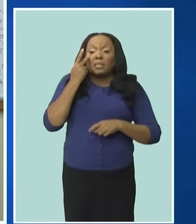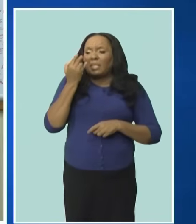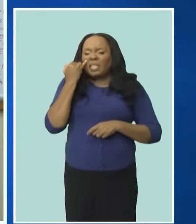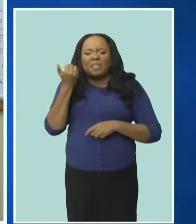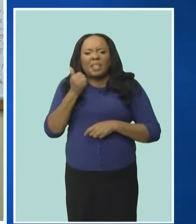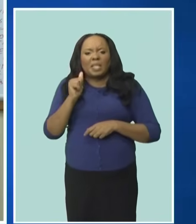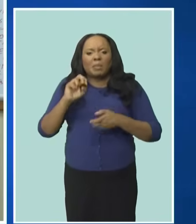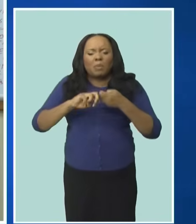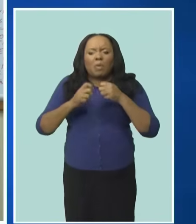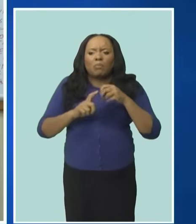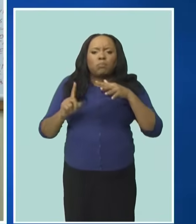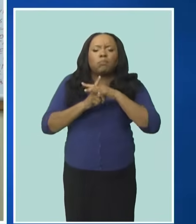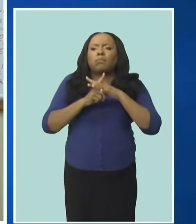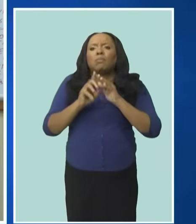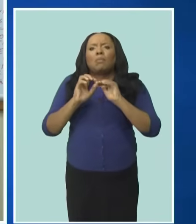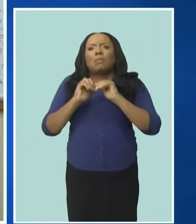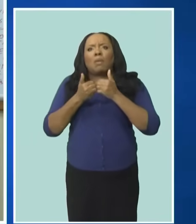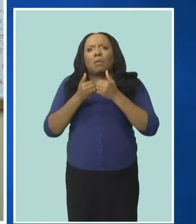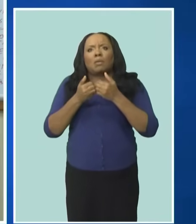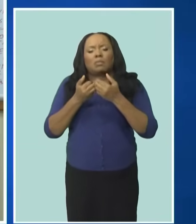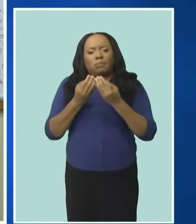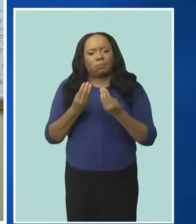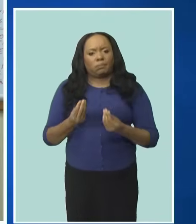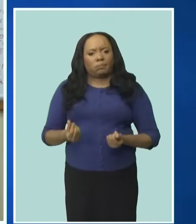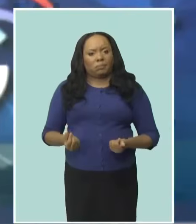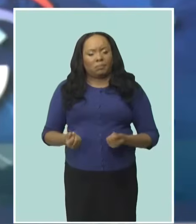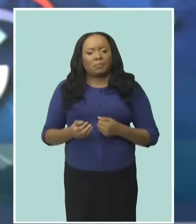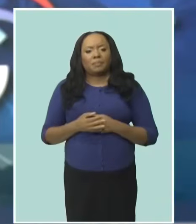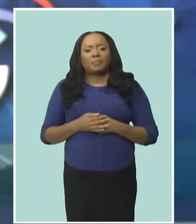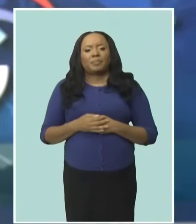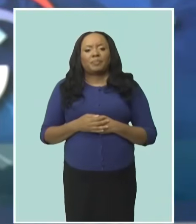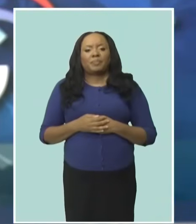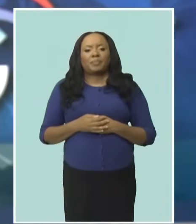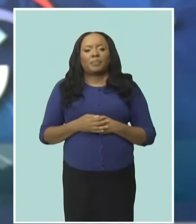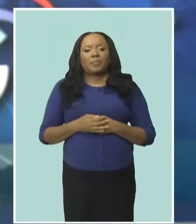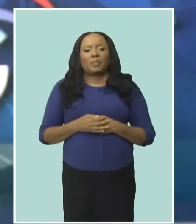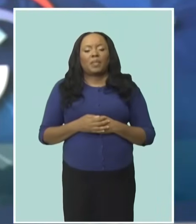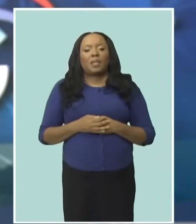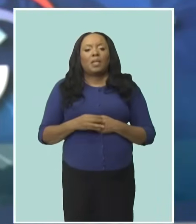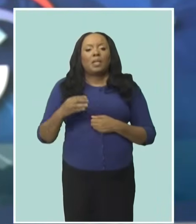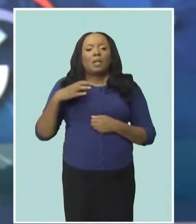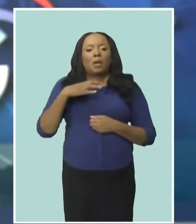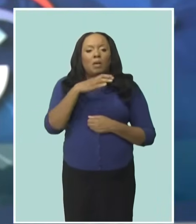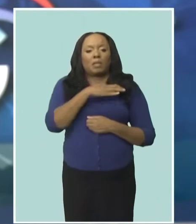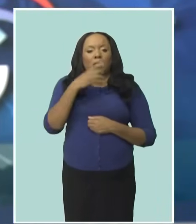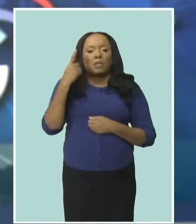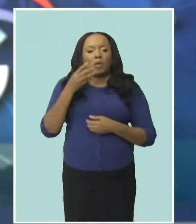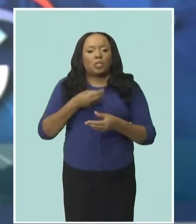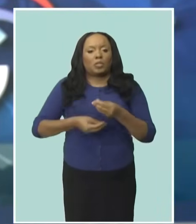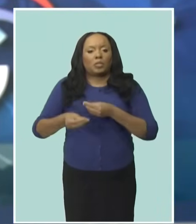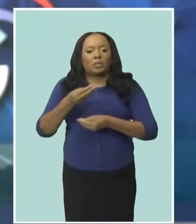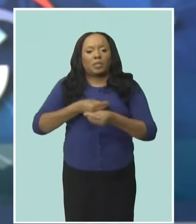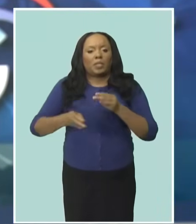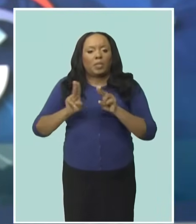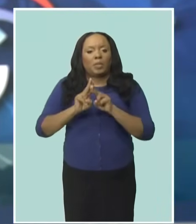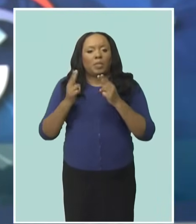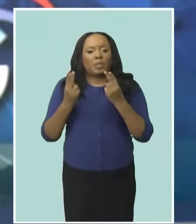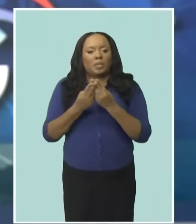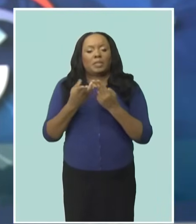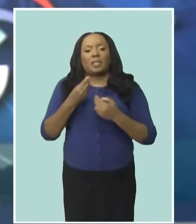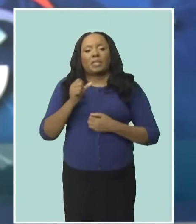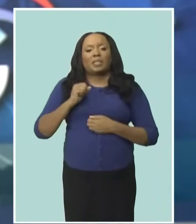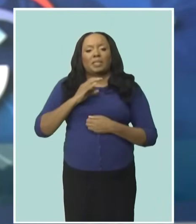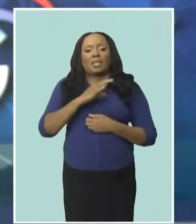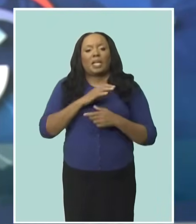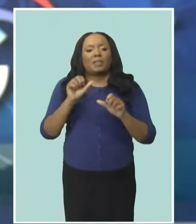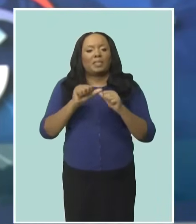on the farms can actually be treated. The Congress of Trade Unions and Staff Associations of Barbados,